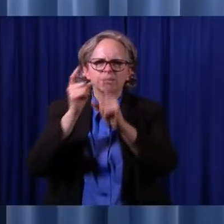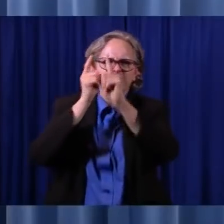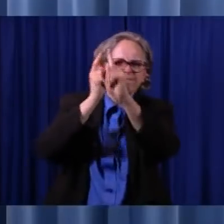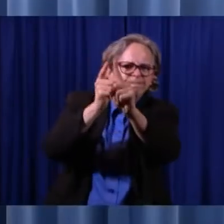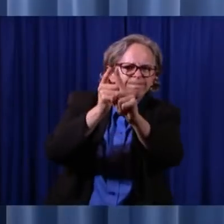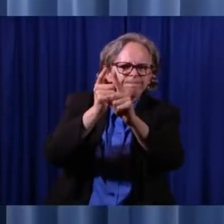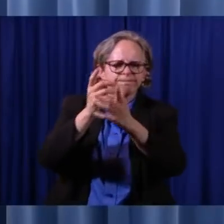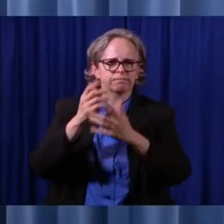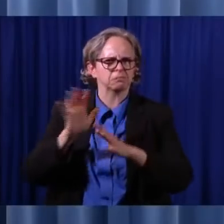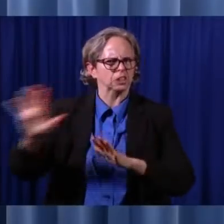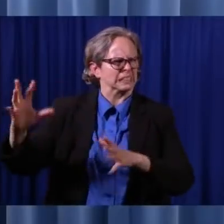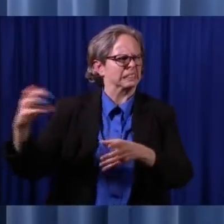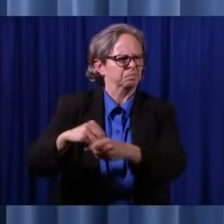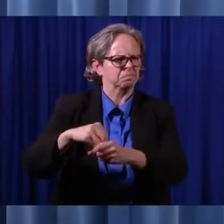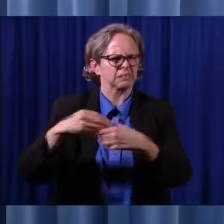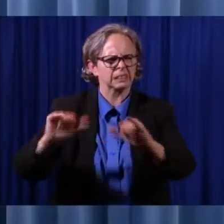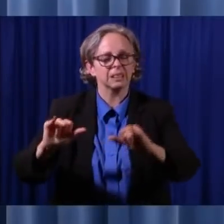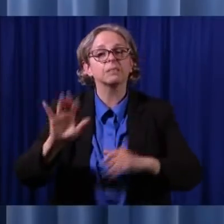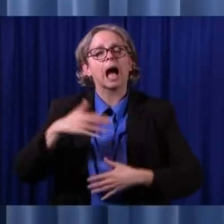take a bigger